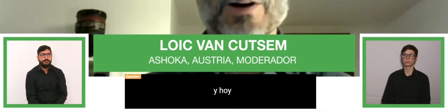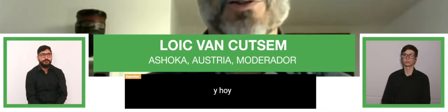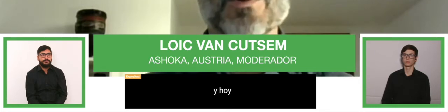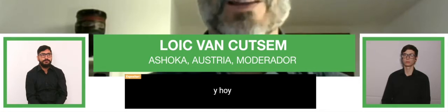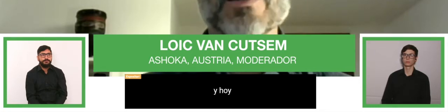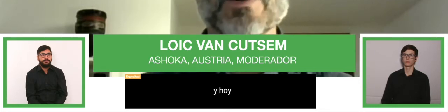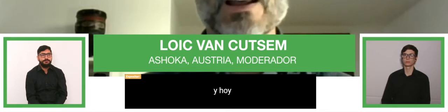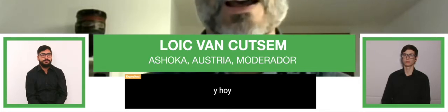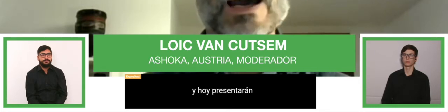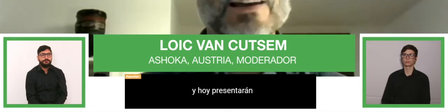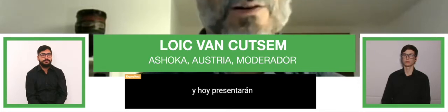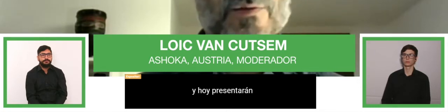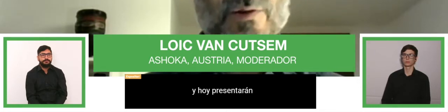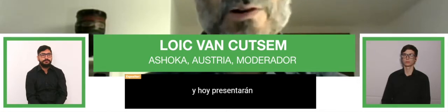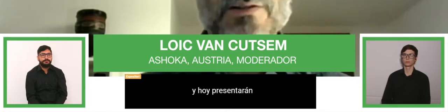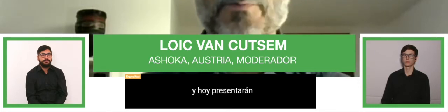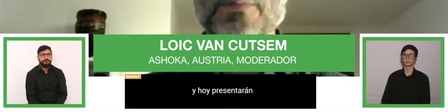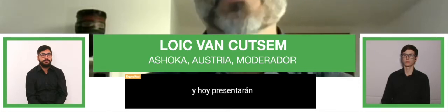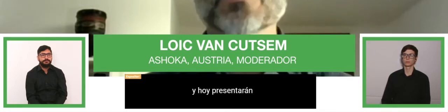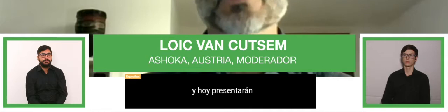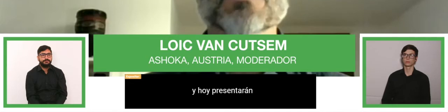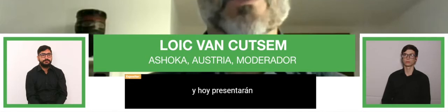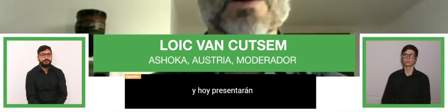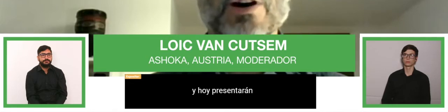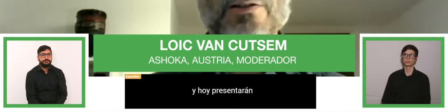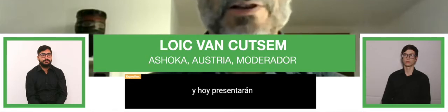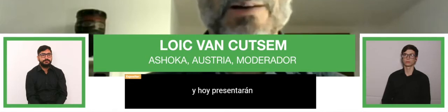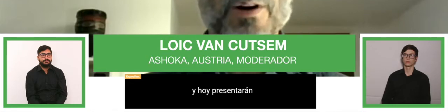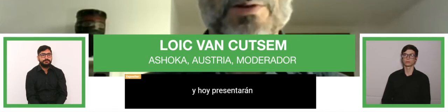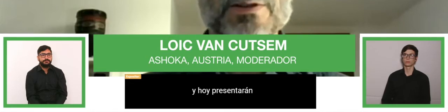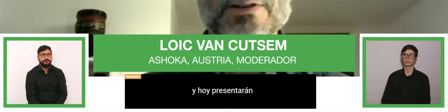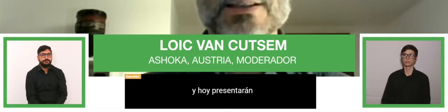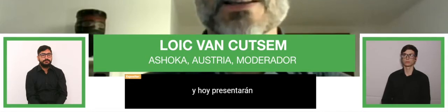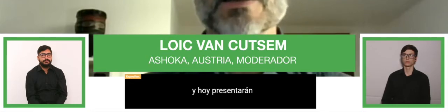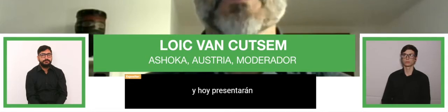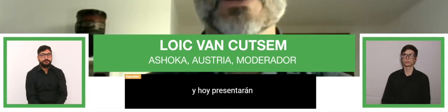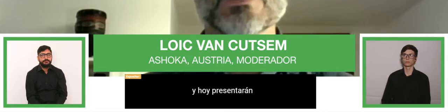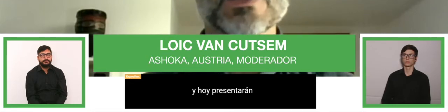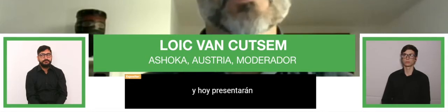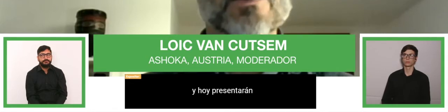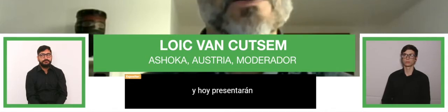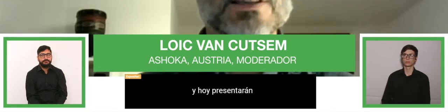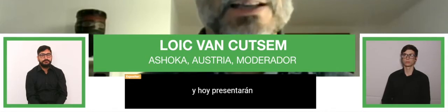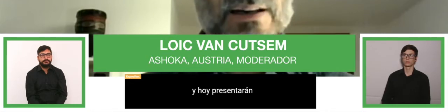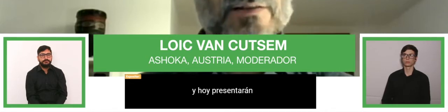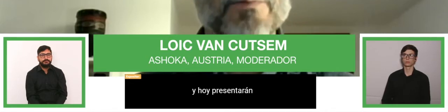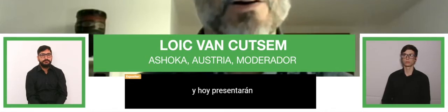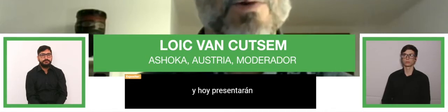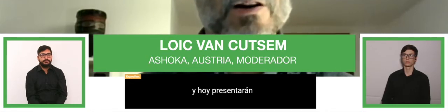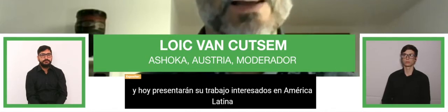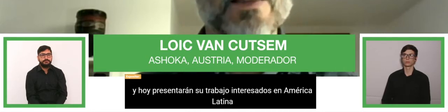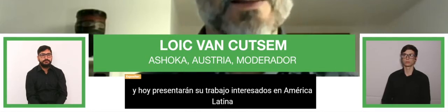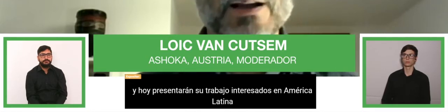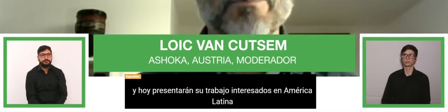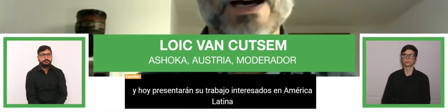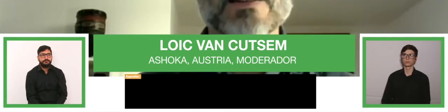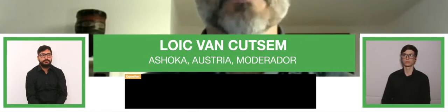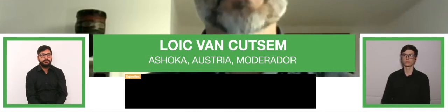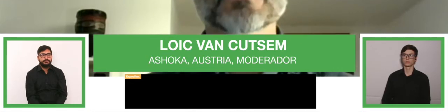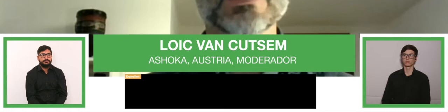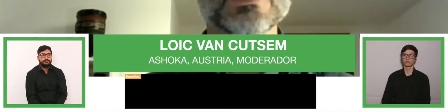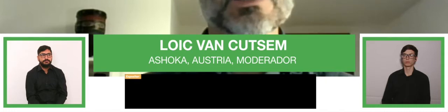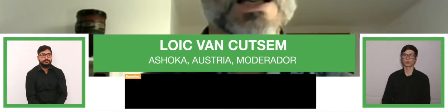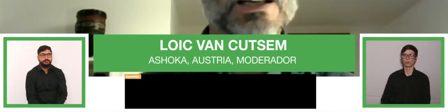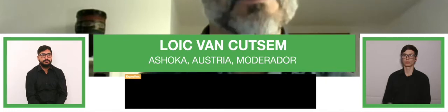And our model with you, and they look forward to exploring partnership opportunities in order to scale their work and their